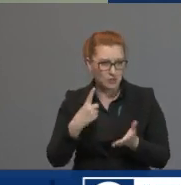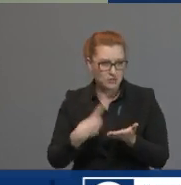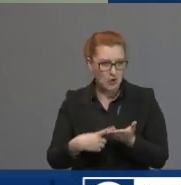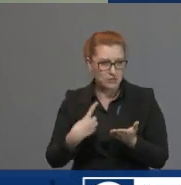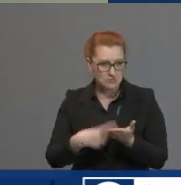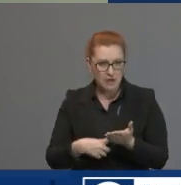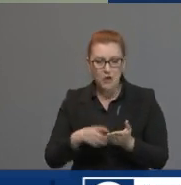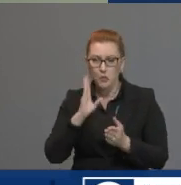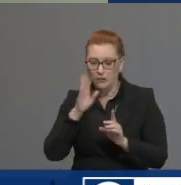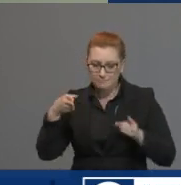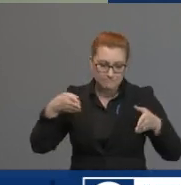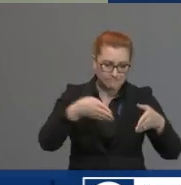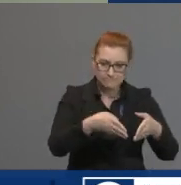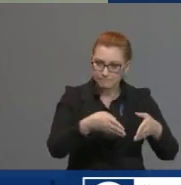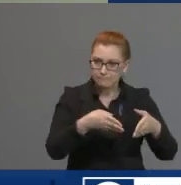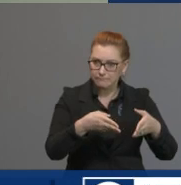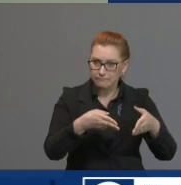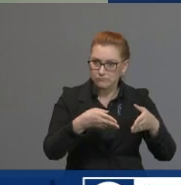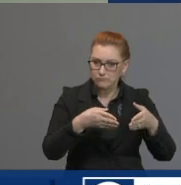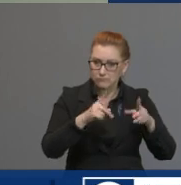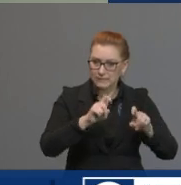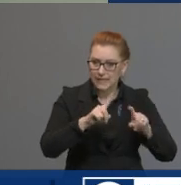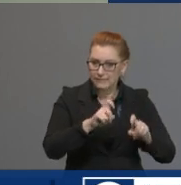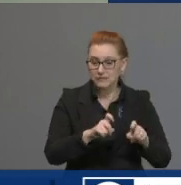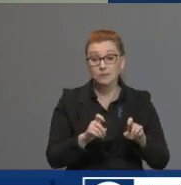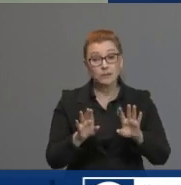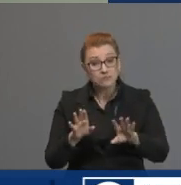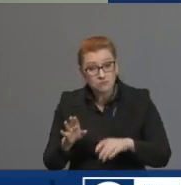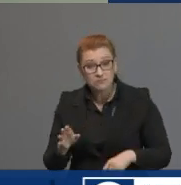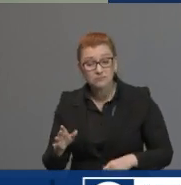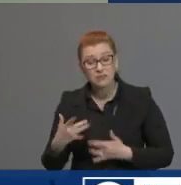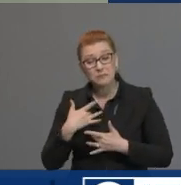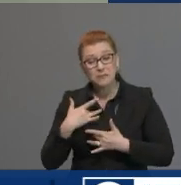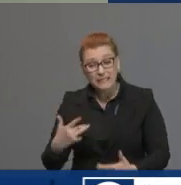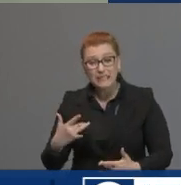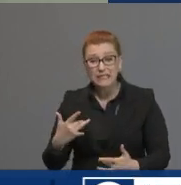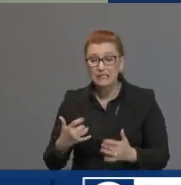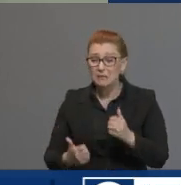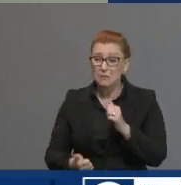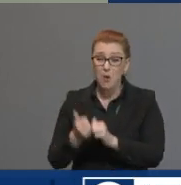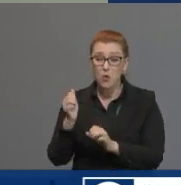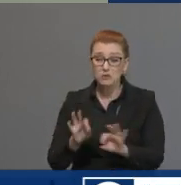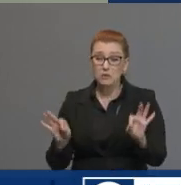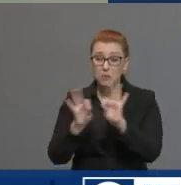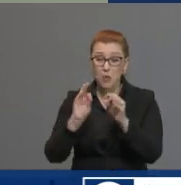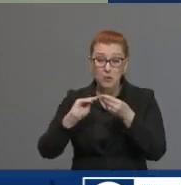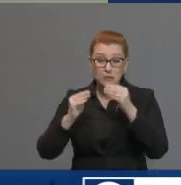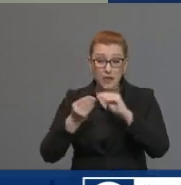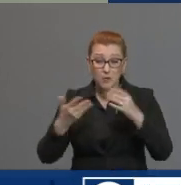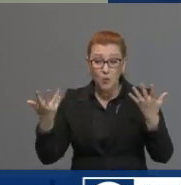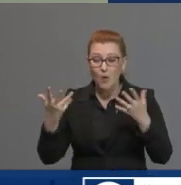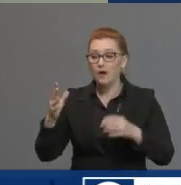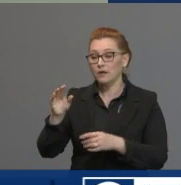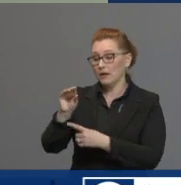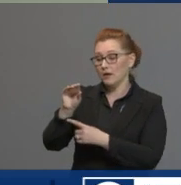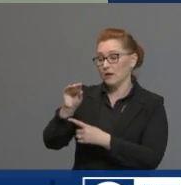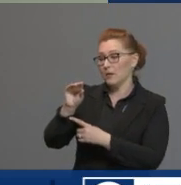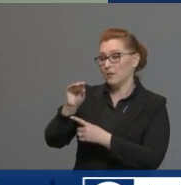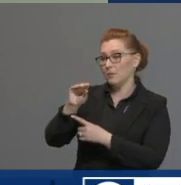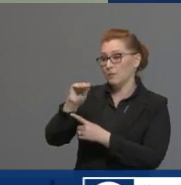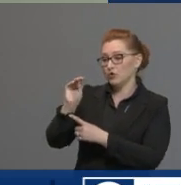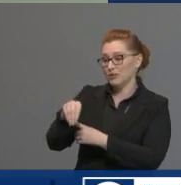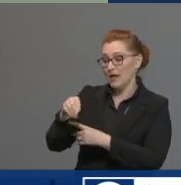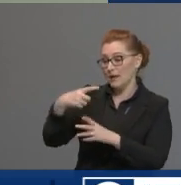talked about where we're going to surge it, but that is likely the most important number that we could see is